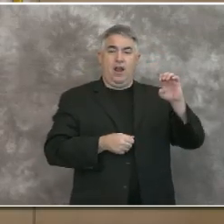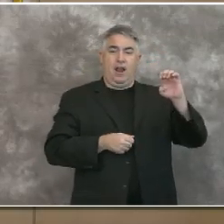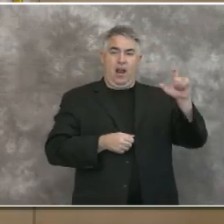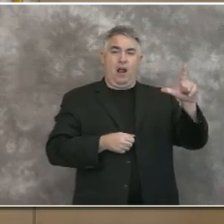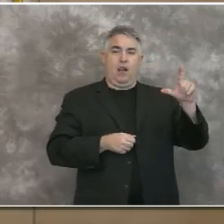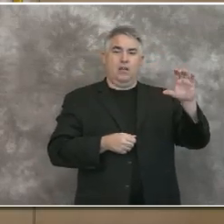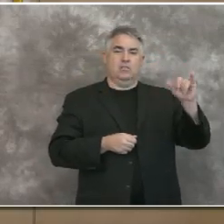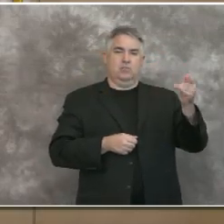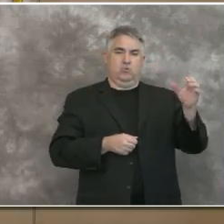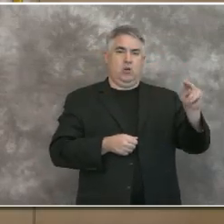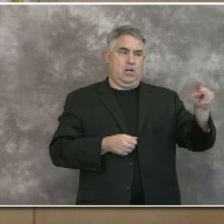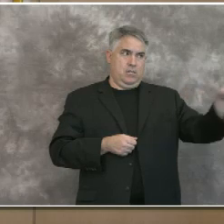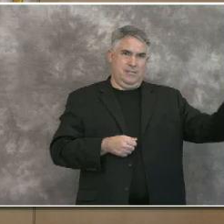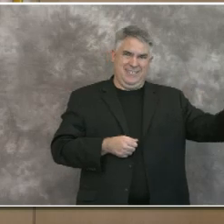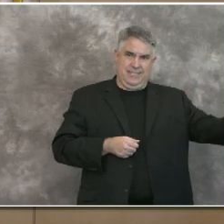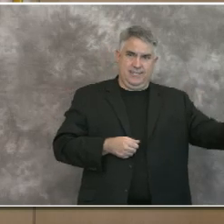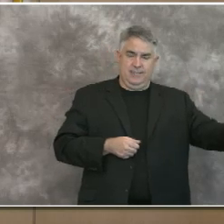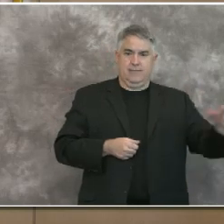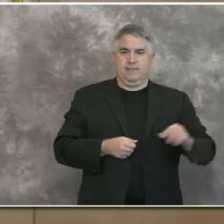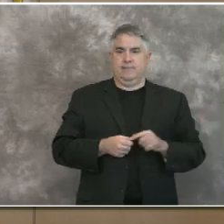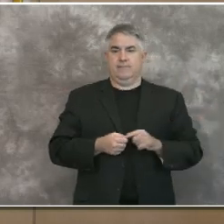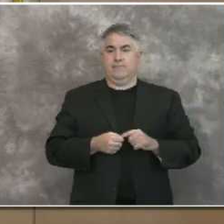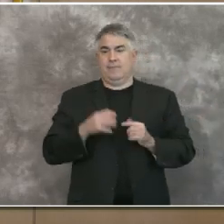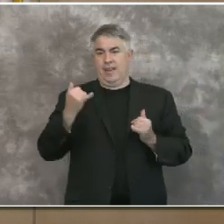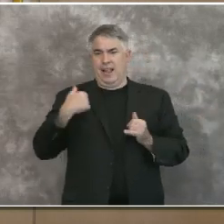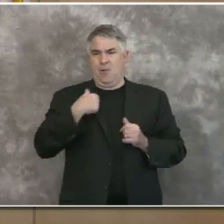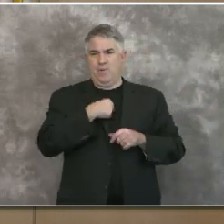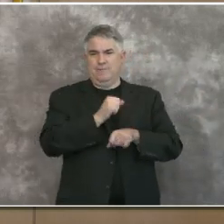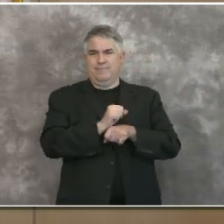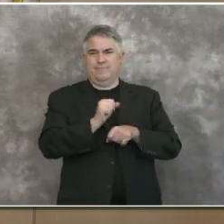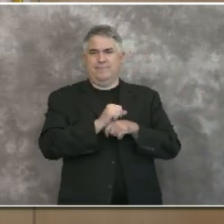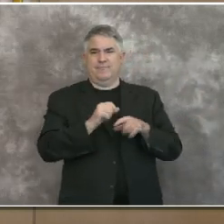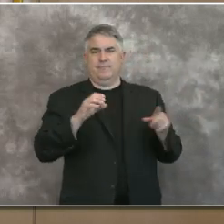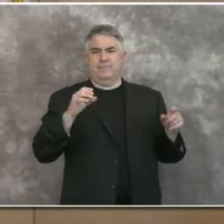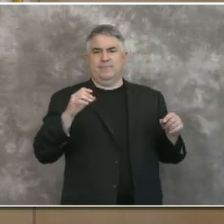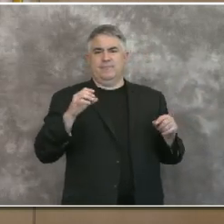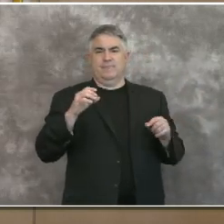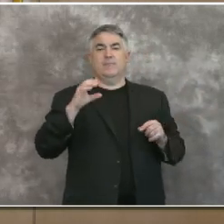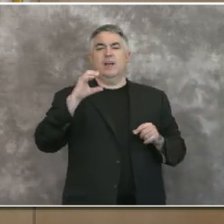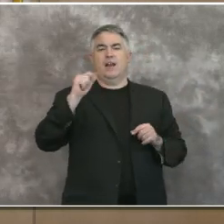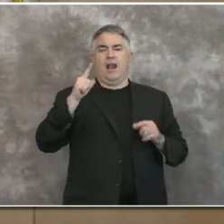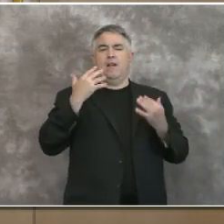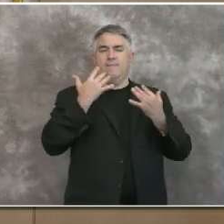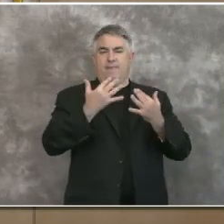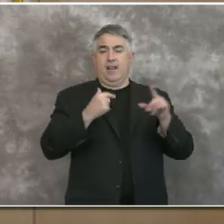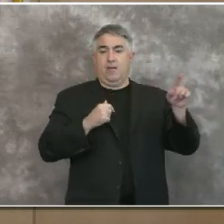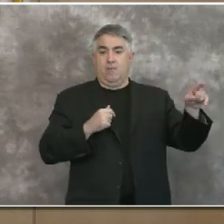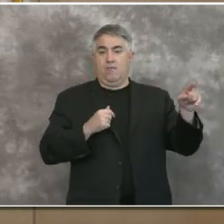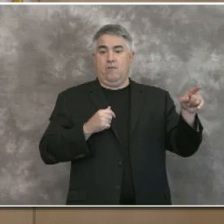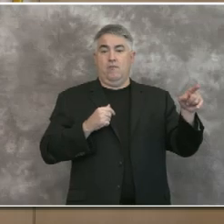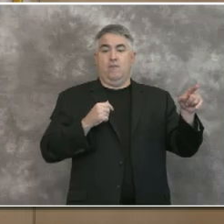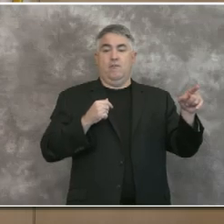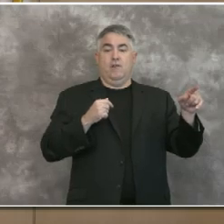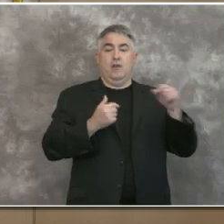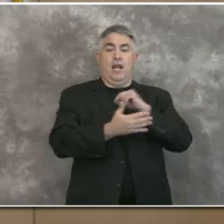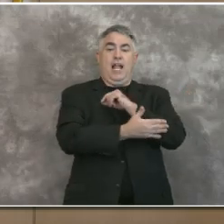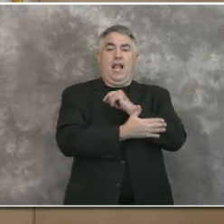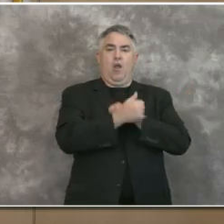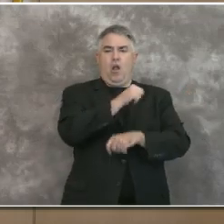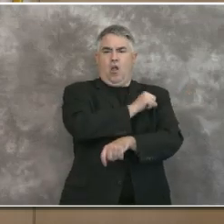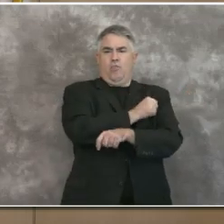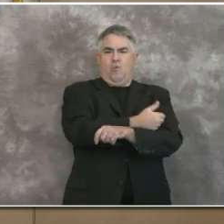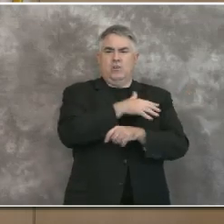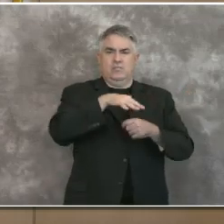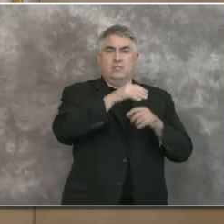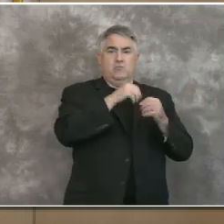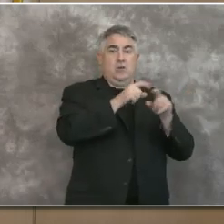that. So we're actually working with our CAL FIRE and our County Fire Authority and just started this past weekend, testing and